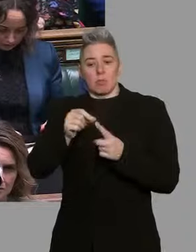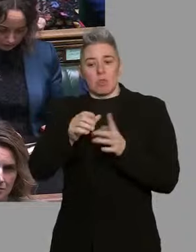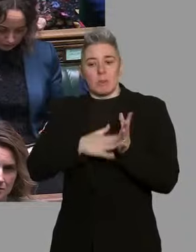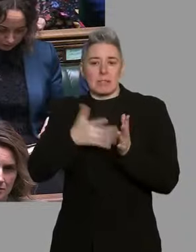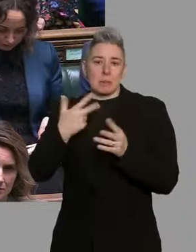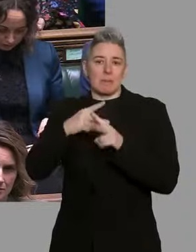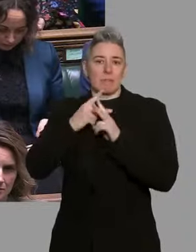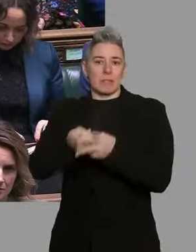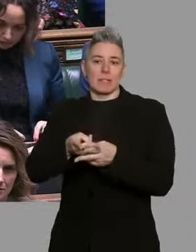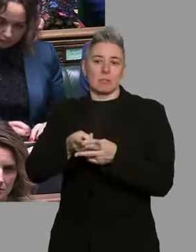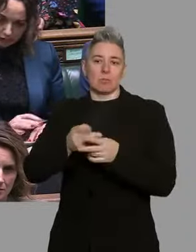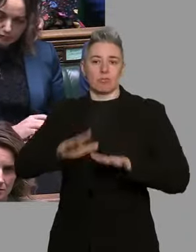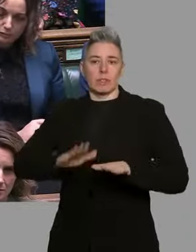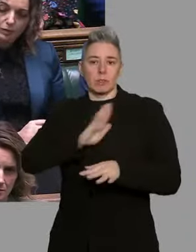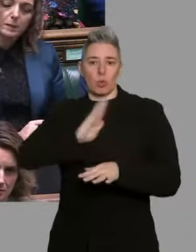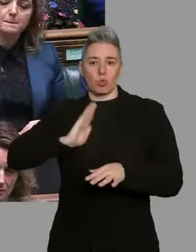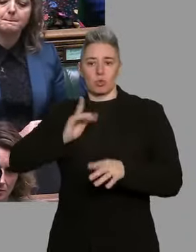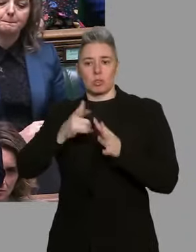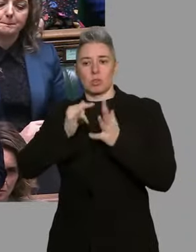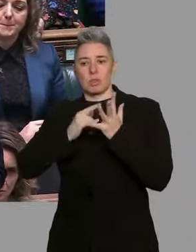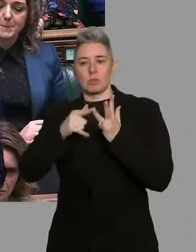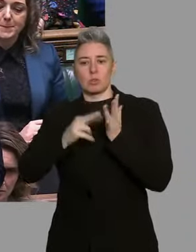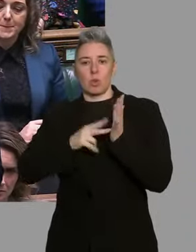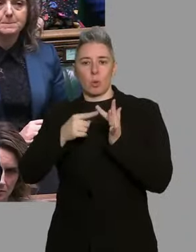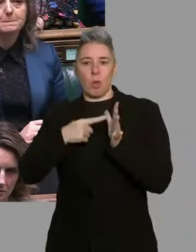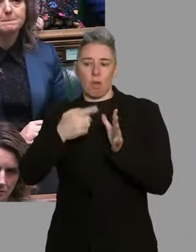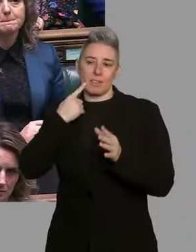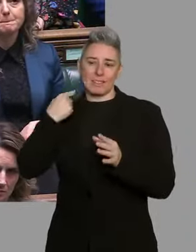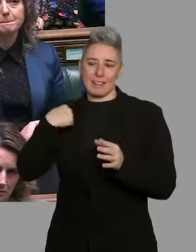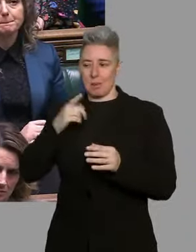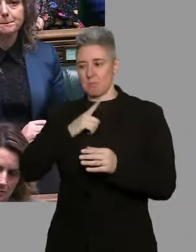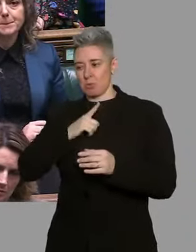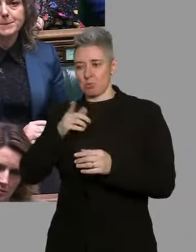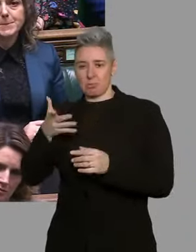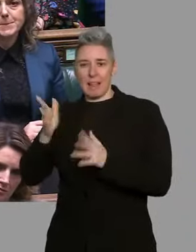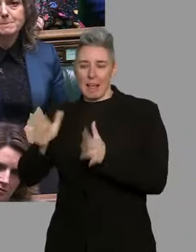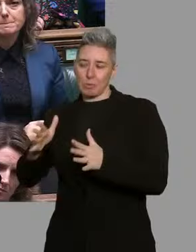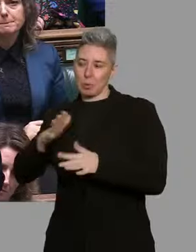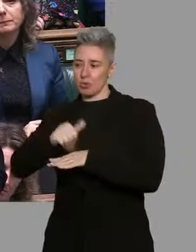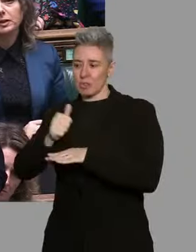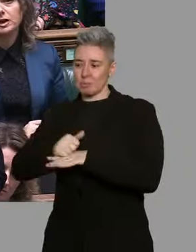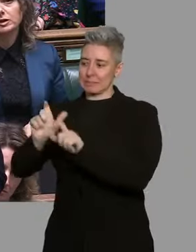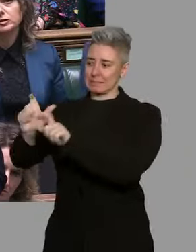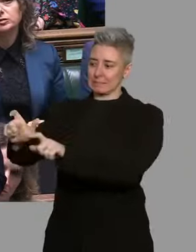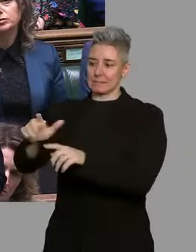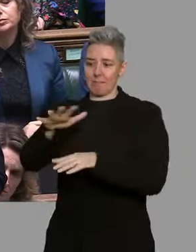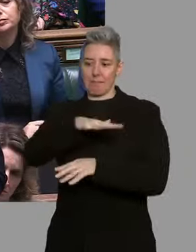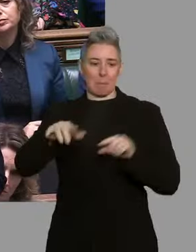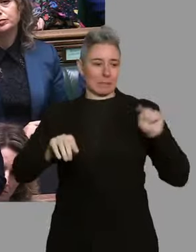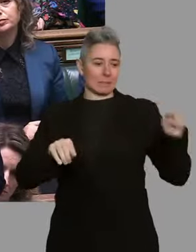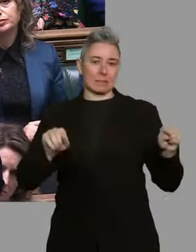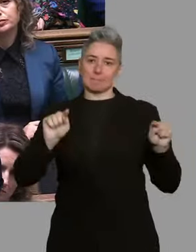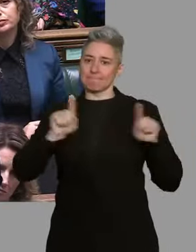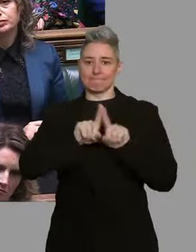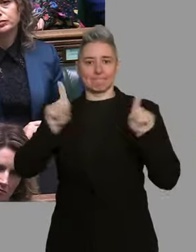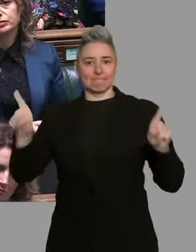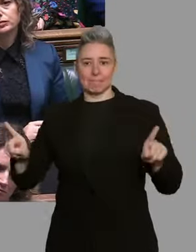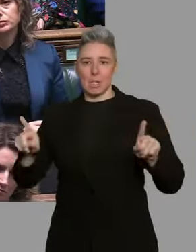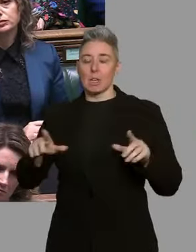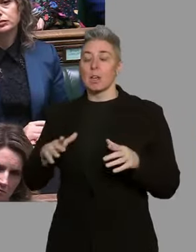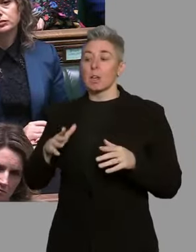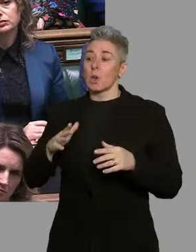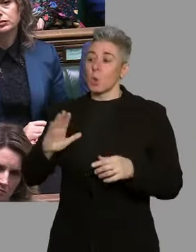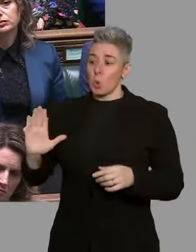spend Christmas away from their families. We would all like to see a lasting peace emerge for Ukraine in the